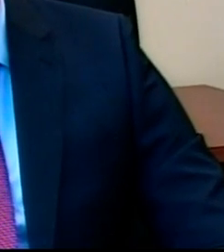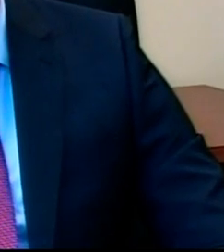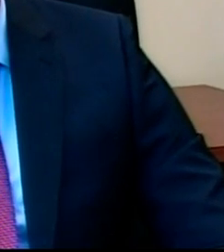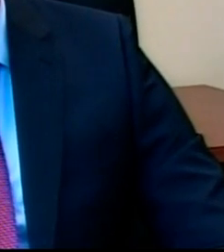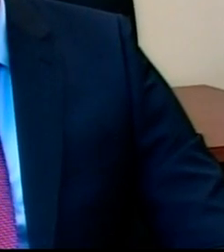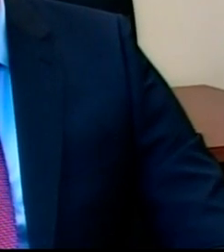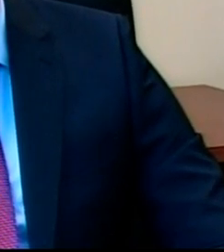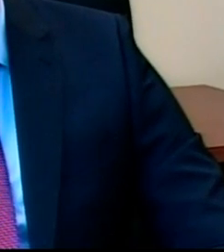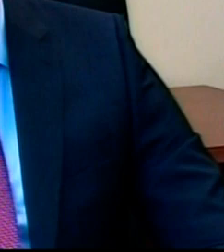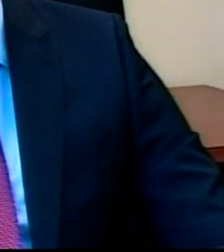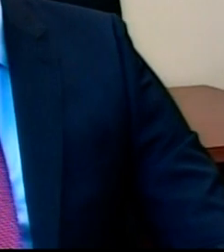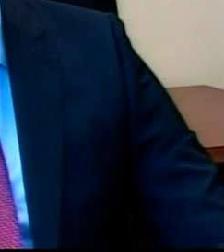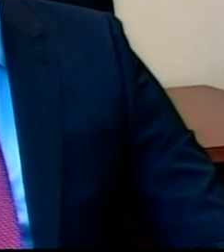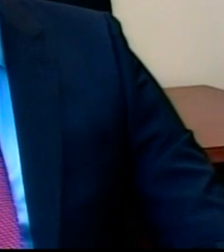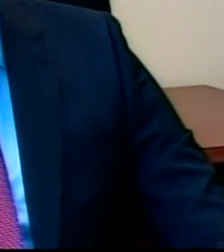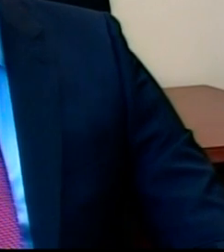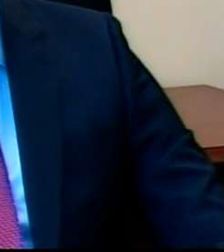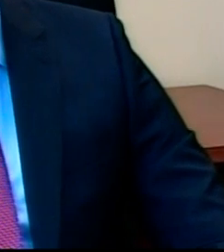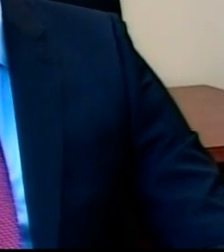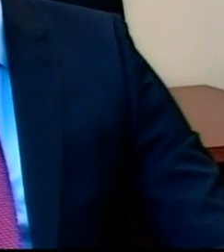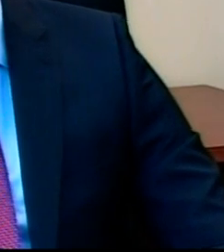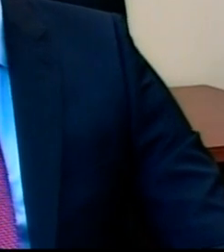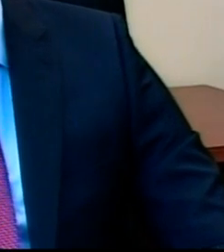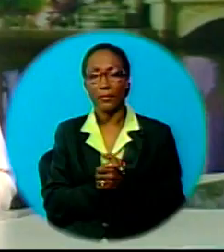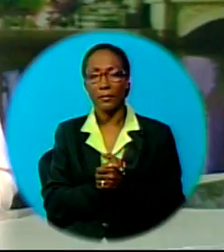those credit cards available by the end of